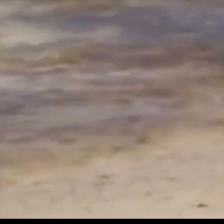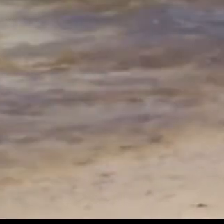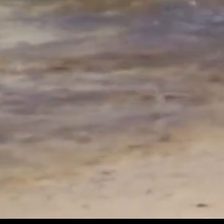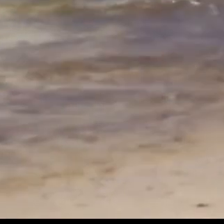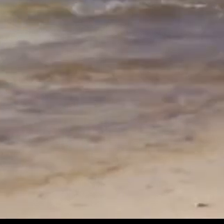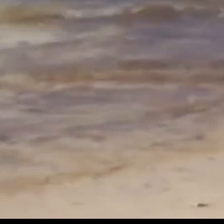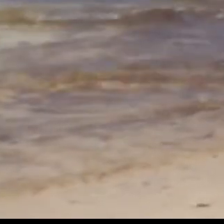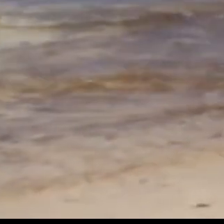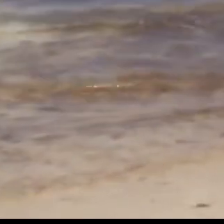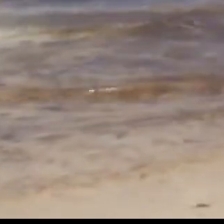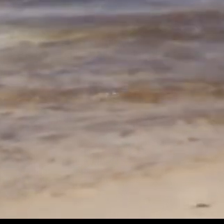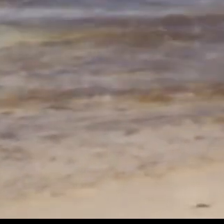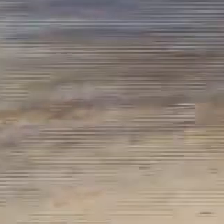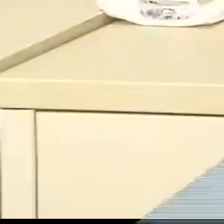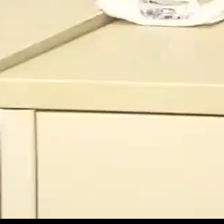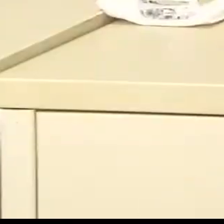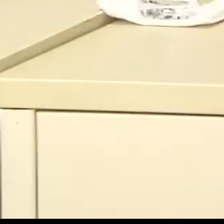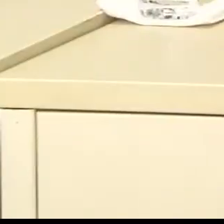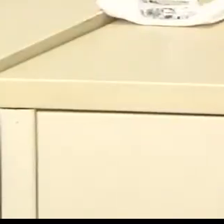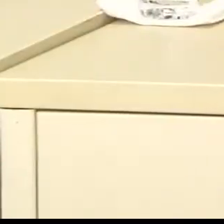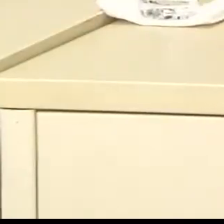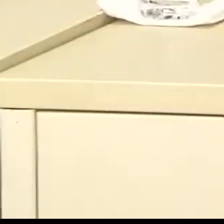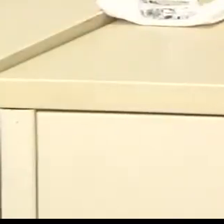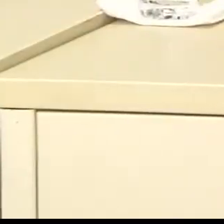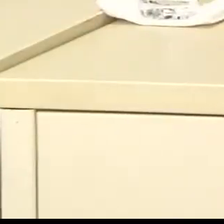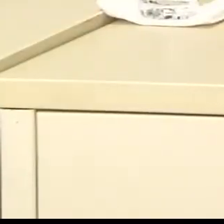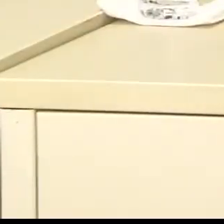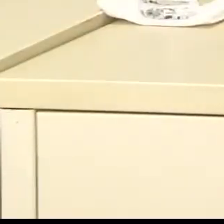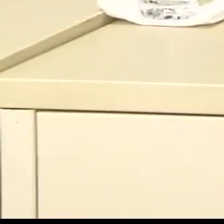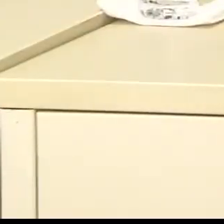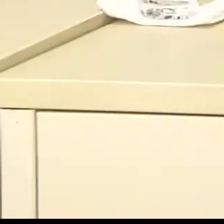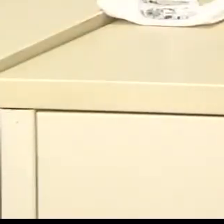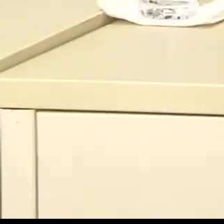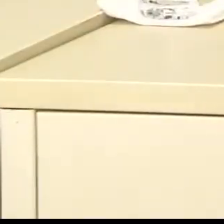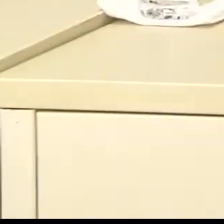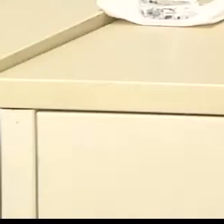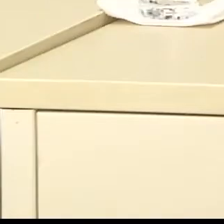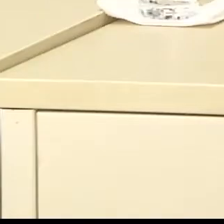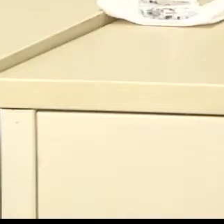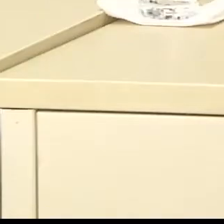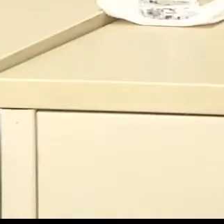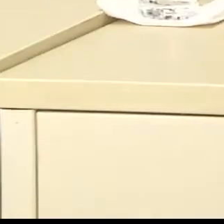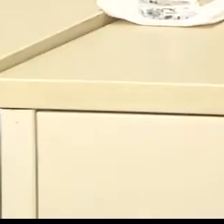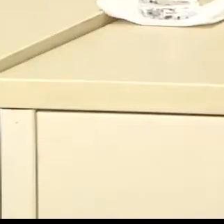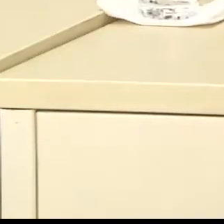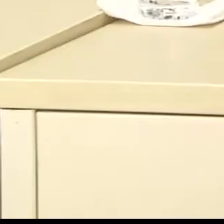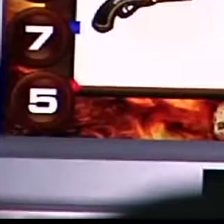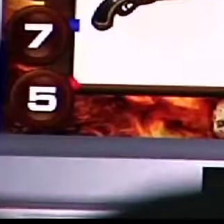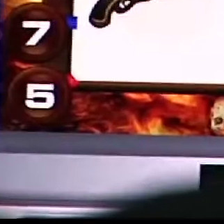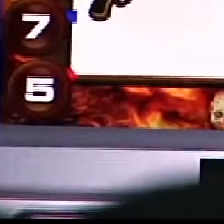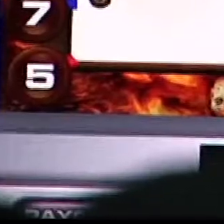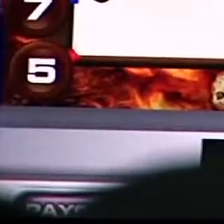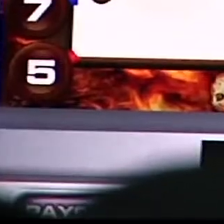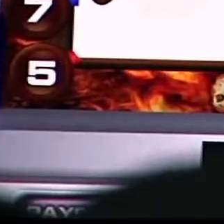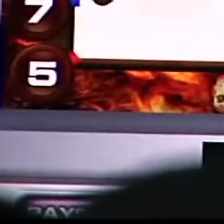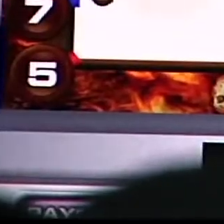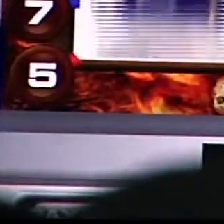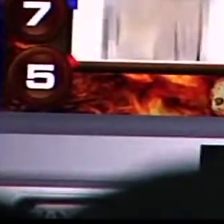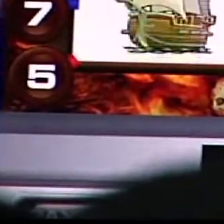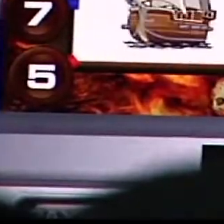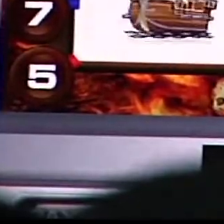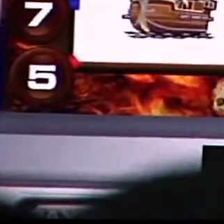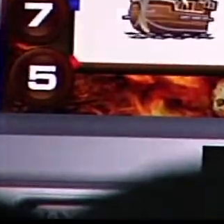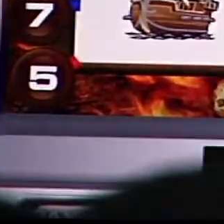details, so stay tuned. And a new gambling addiction program is up and running. The Bahamas tonight, the National